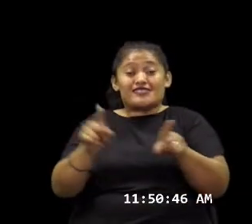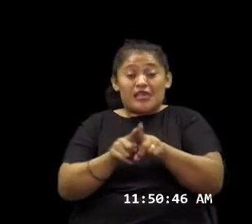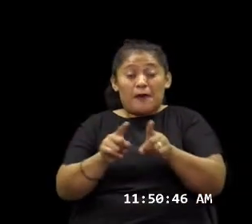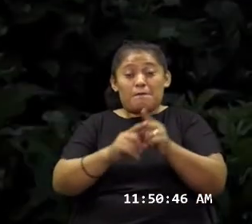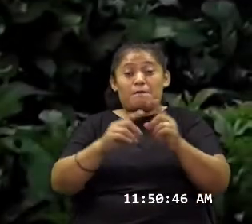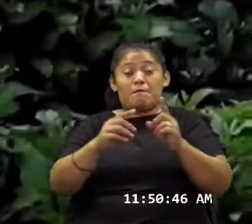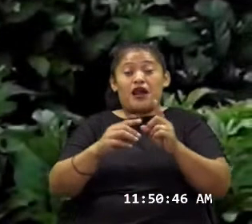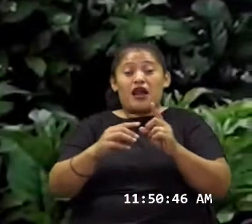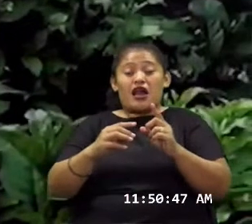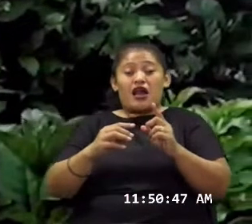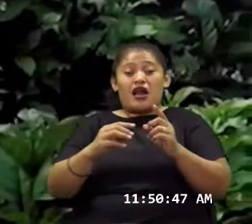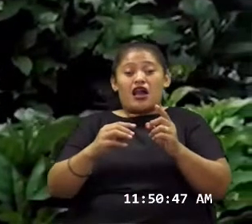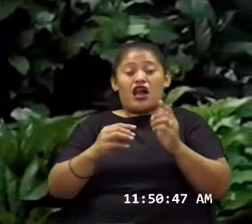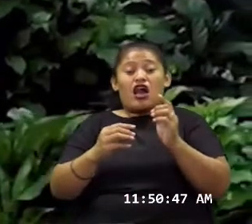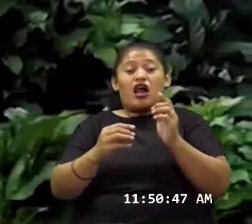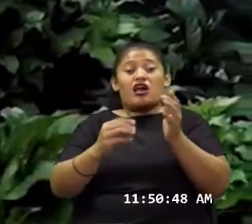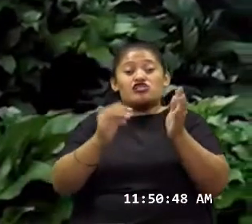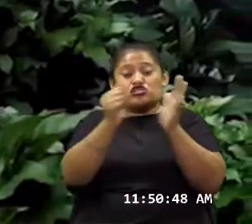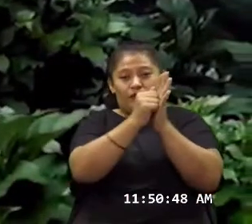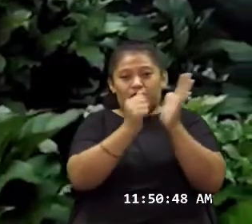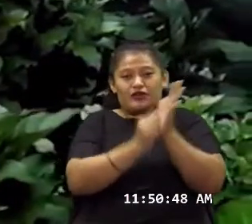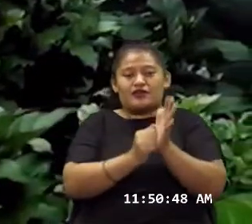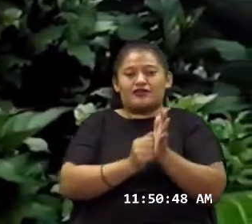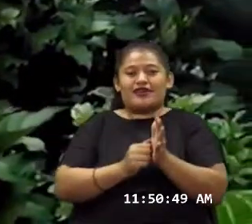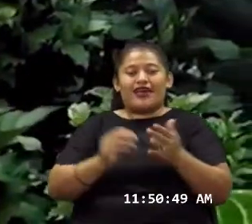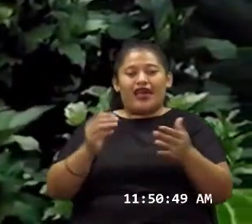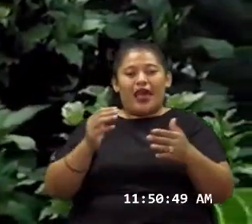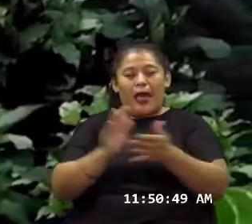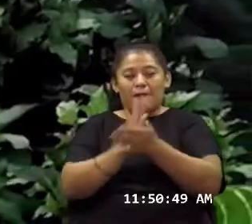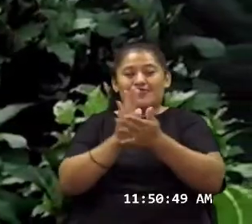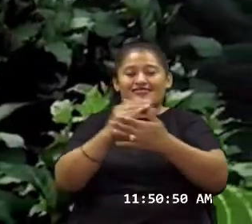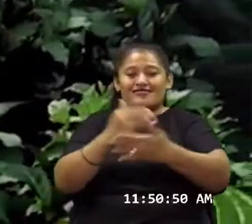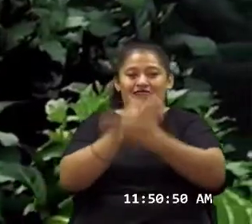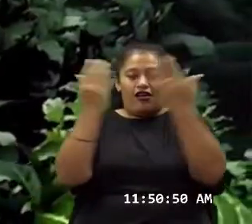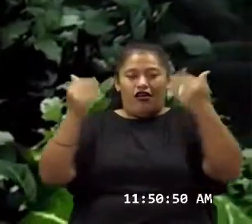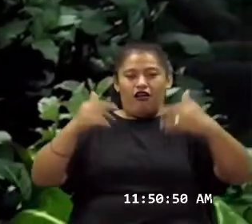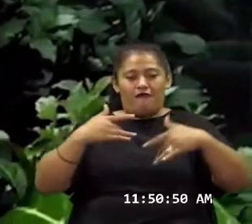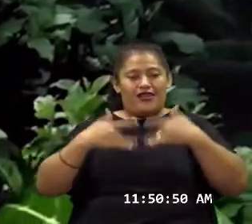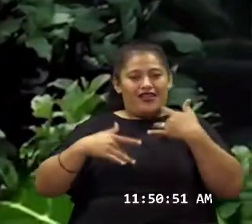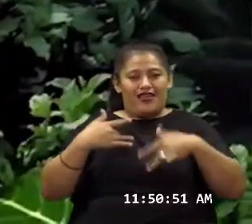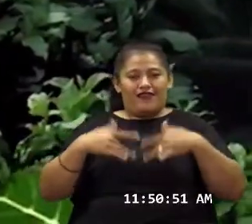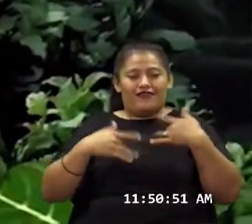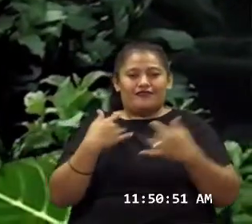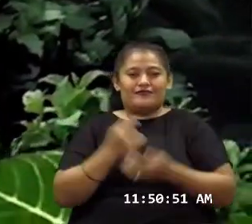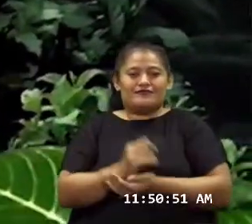topic, the happiest day of my life.